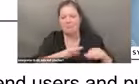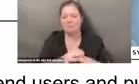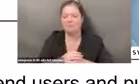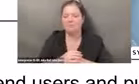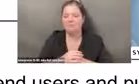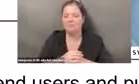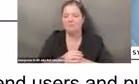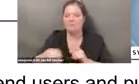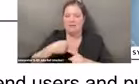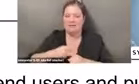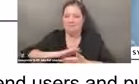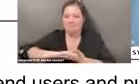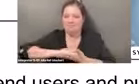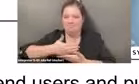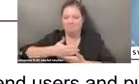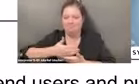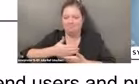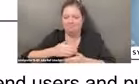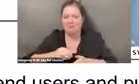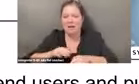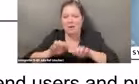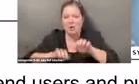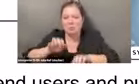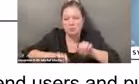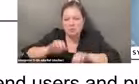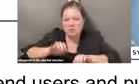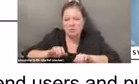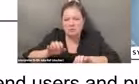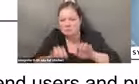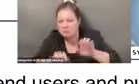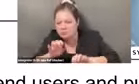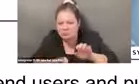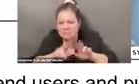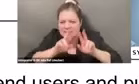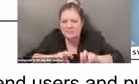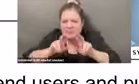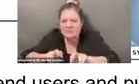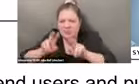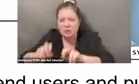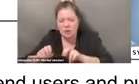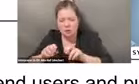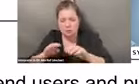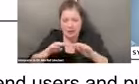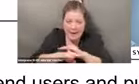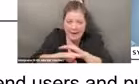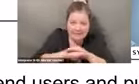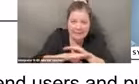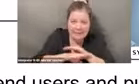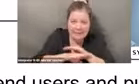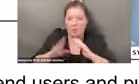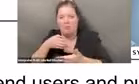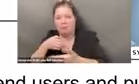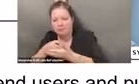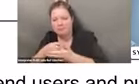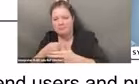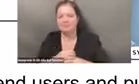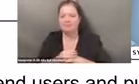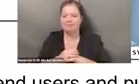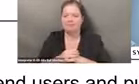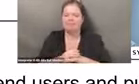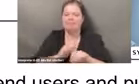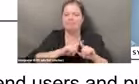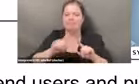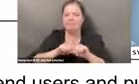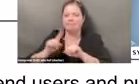different stakeholders, so with public sector bodies, with political institutions, with organizations of people